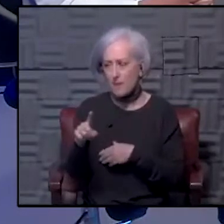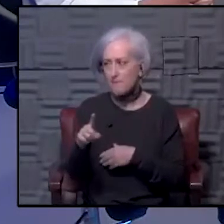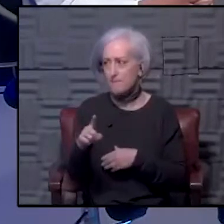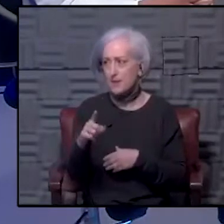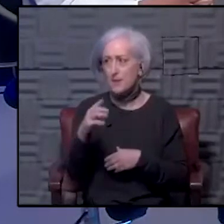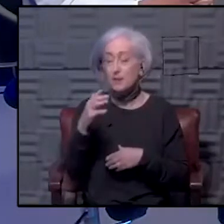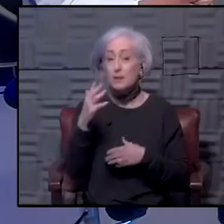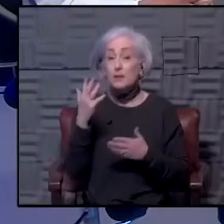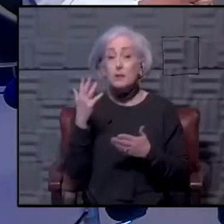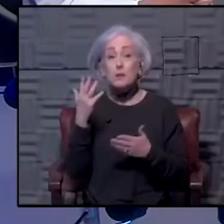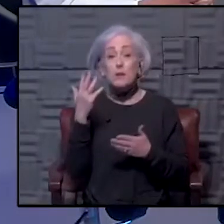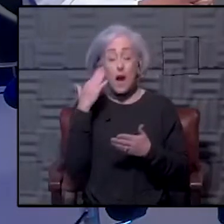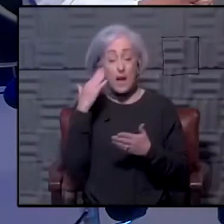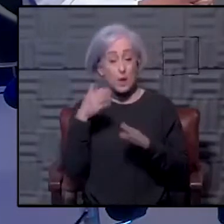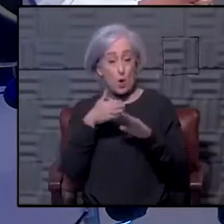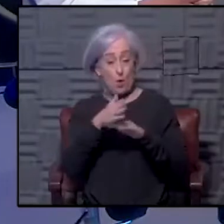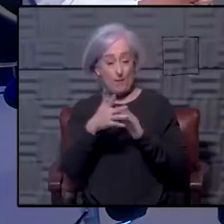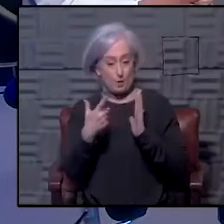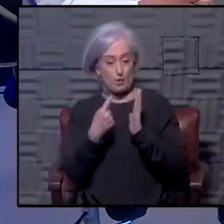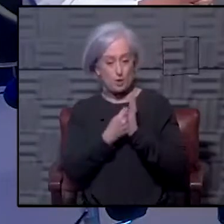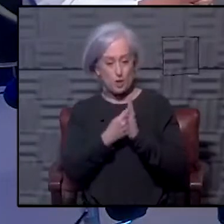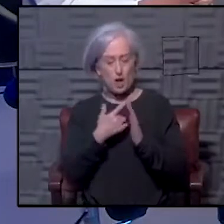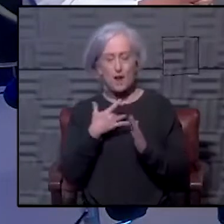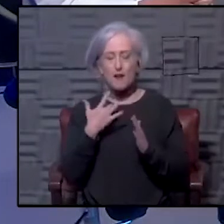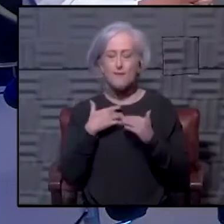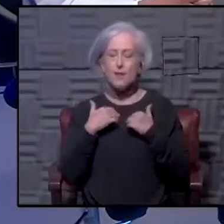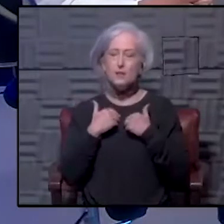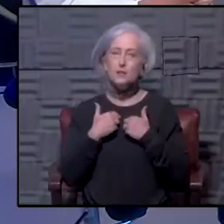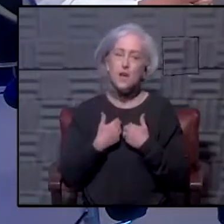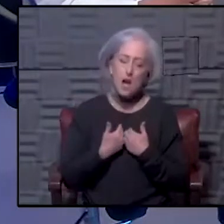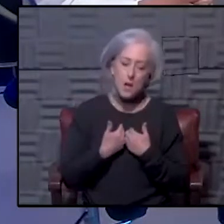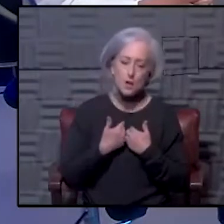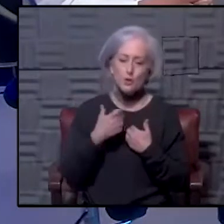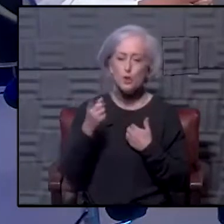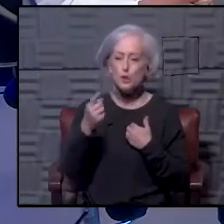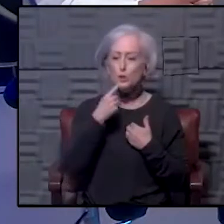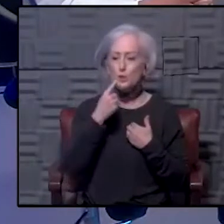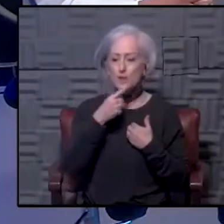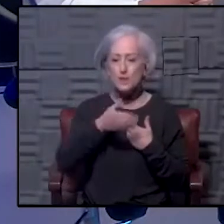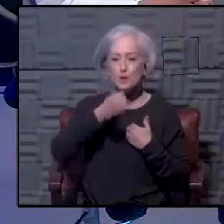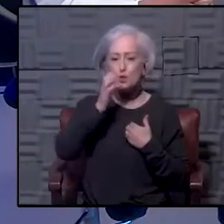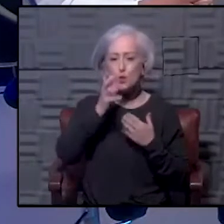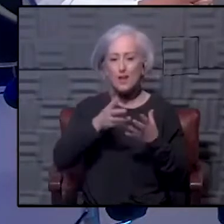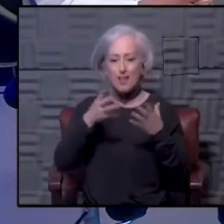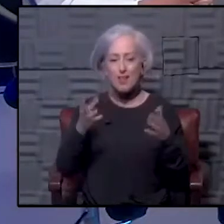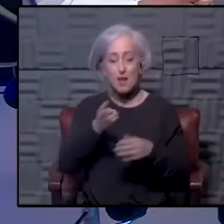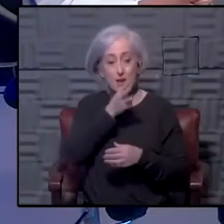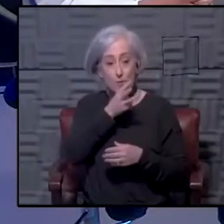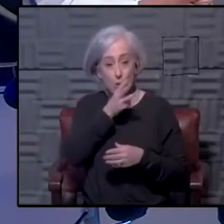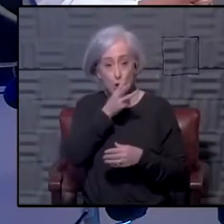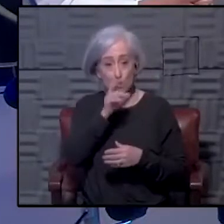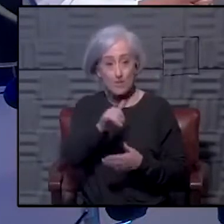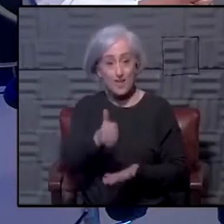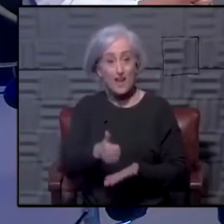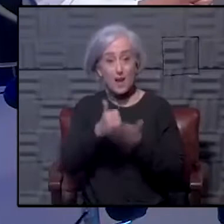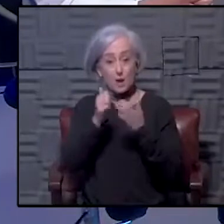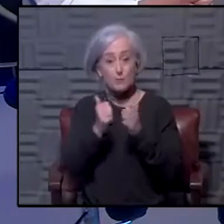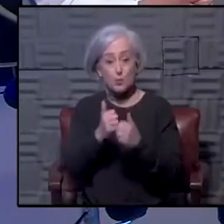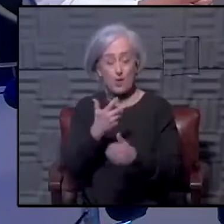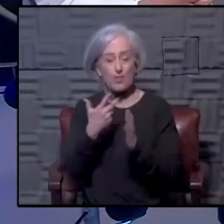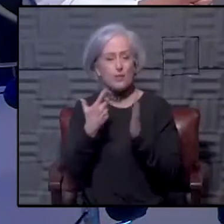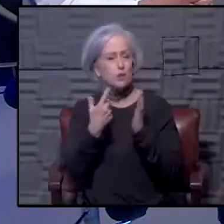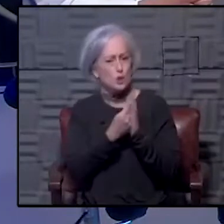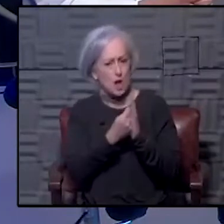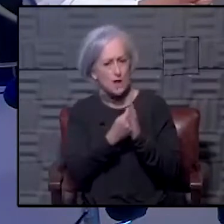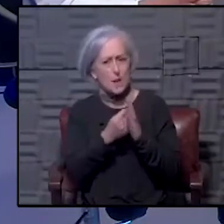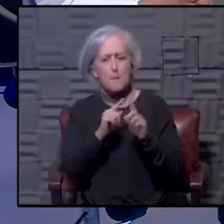shot, and I was feeling really tired, that you and a bunch of other people told me to drink a lot of water, and it does help with the shot. But what